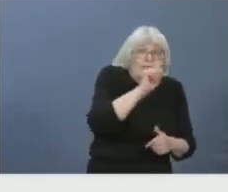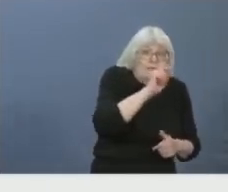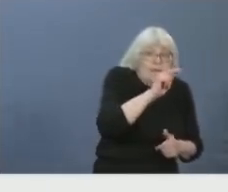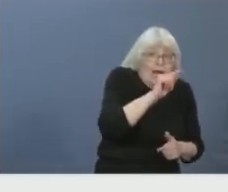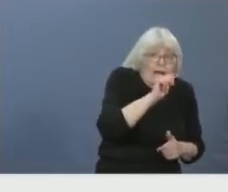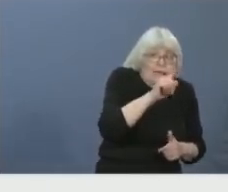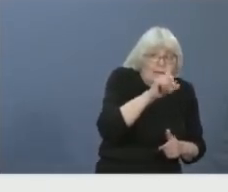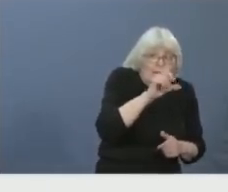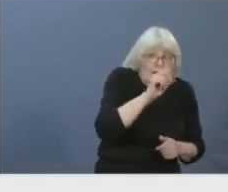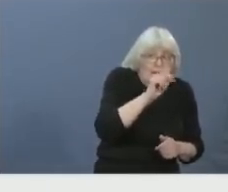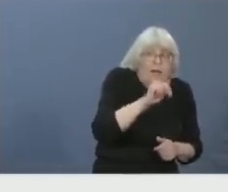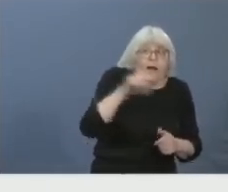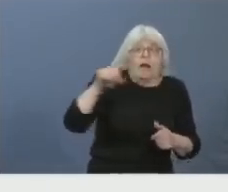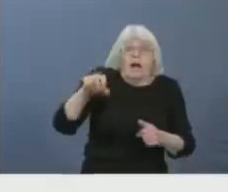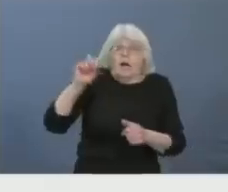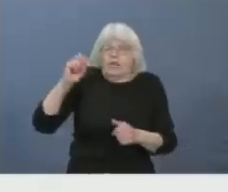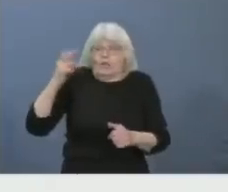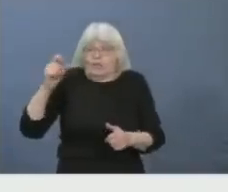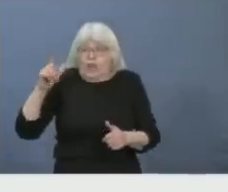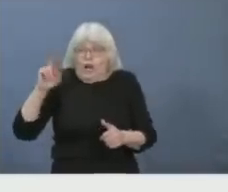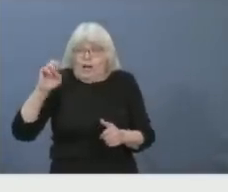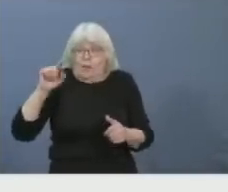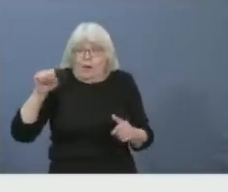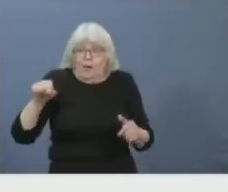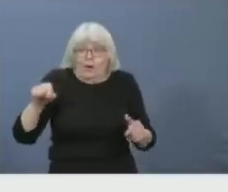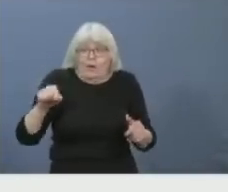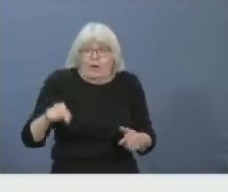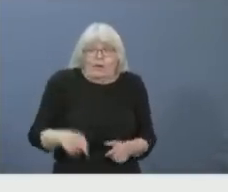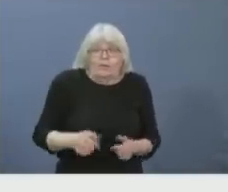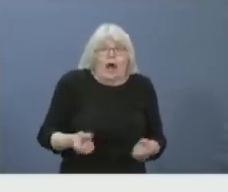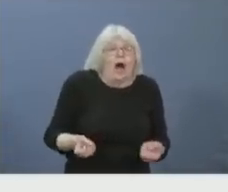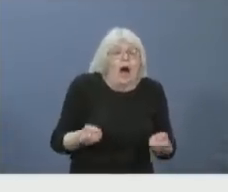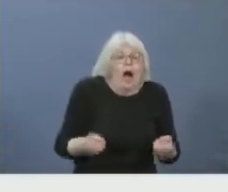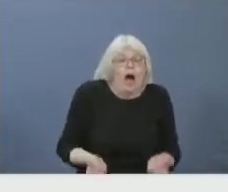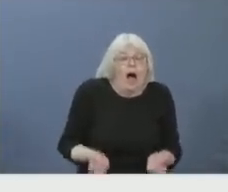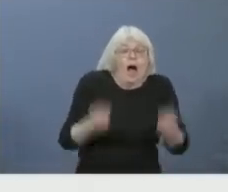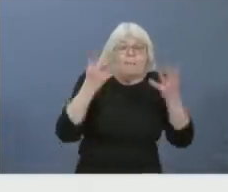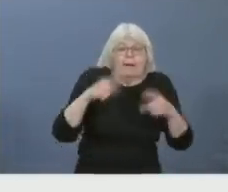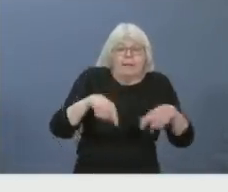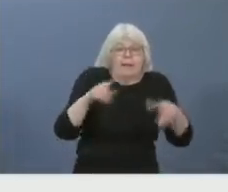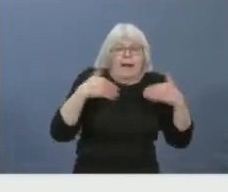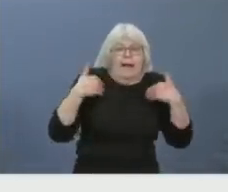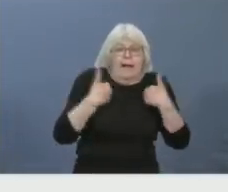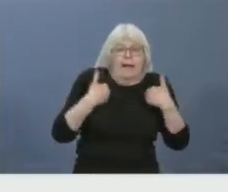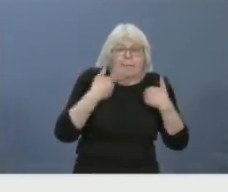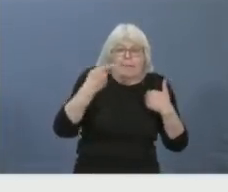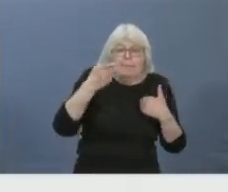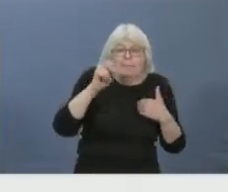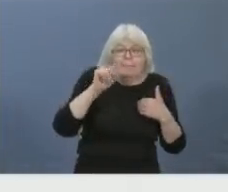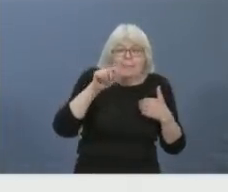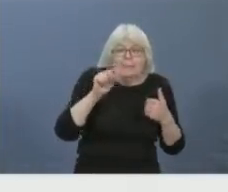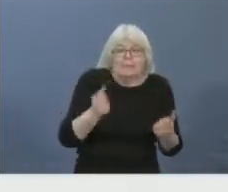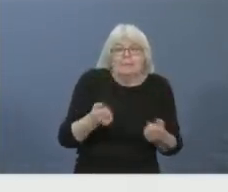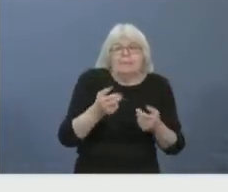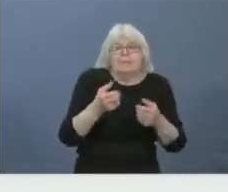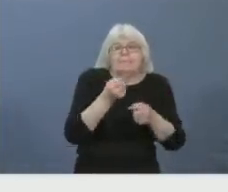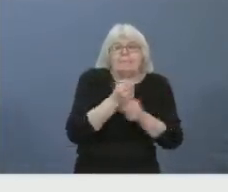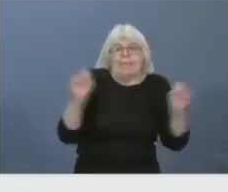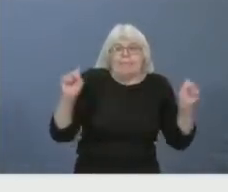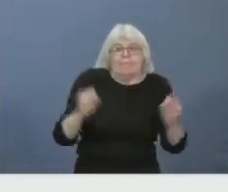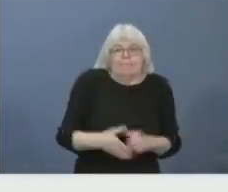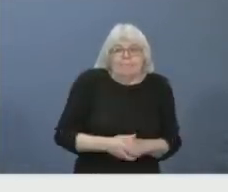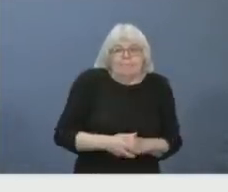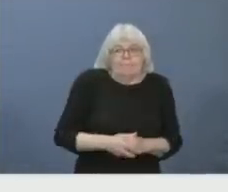Thank you, Pat, for the question, and I will tell you that the evacuation, particularly in Tantallon,